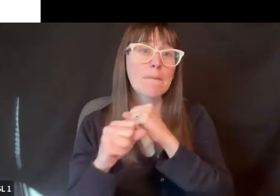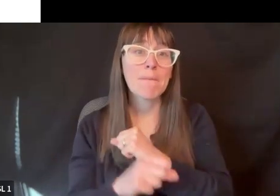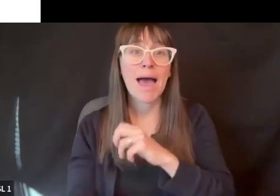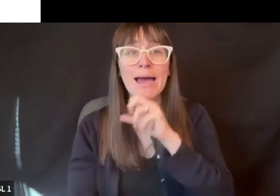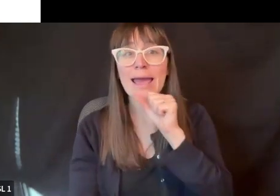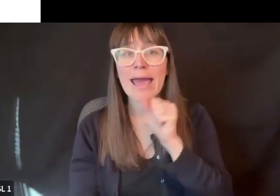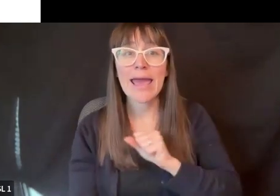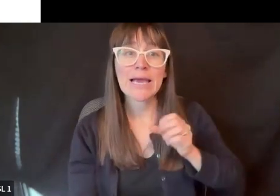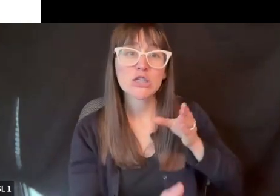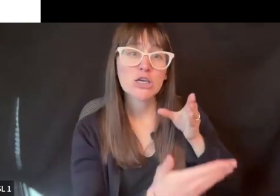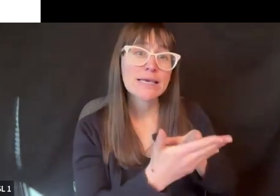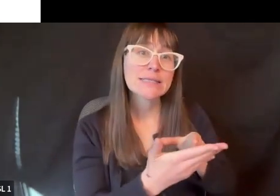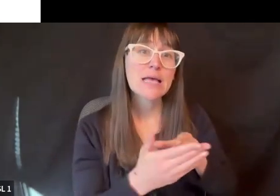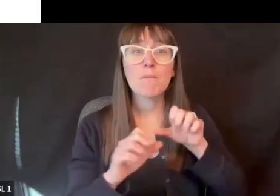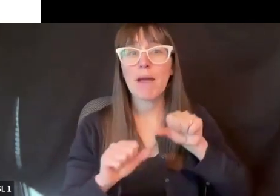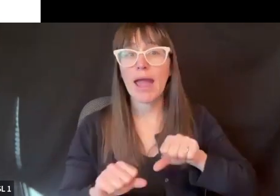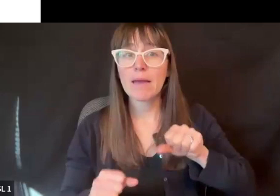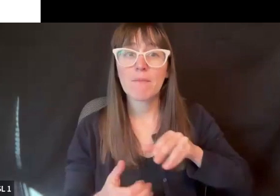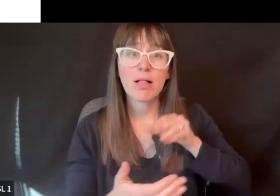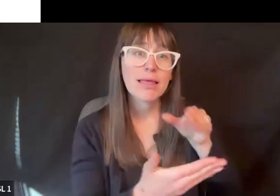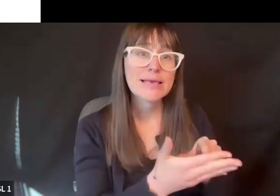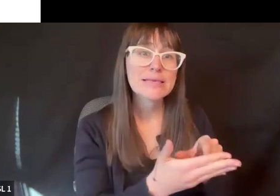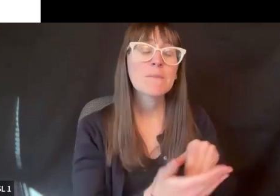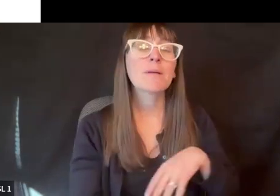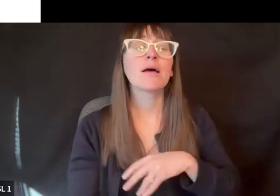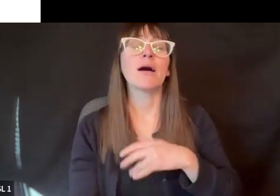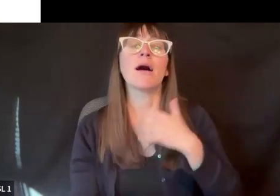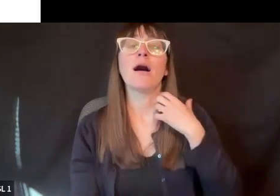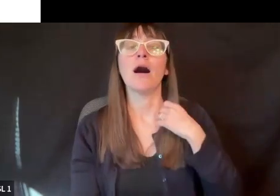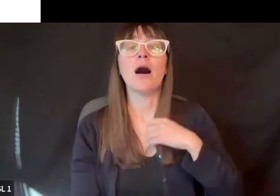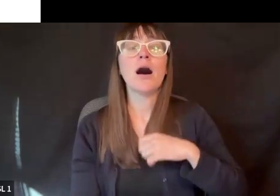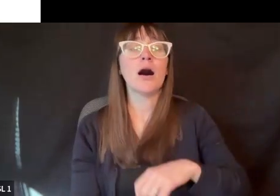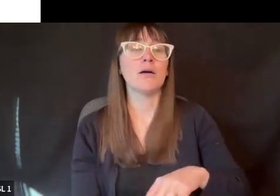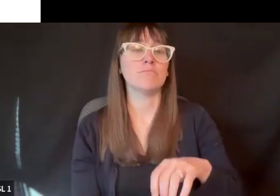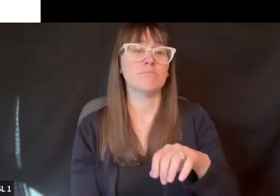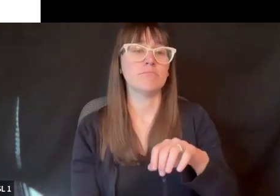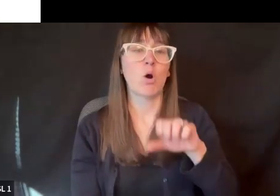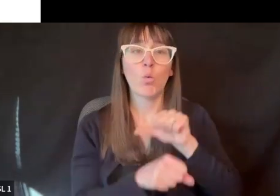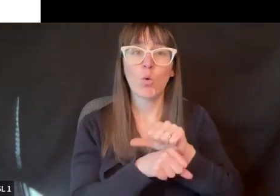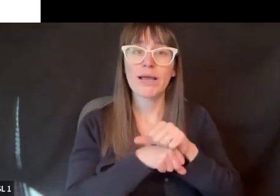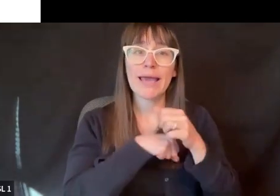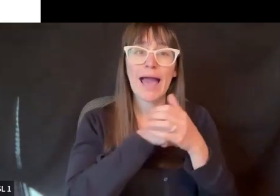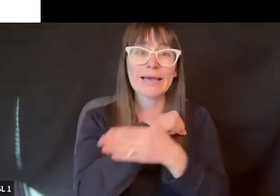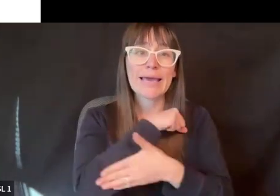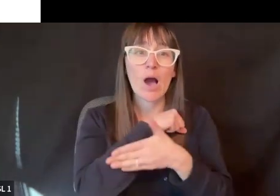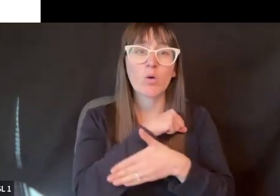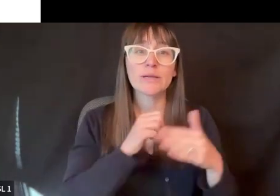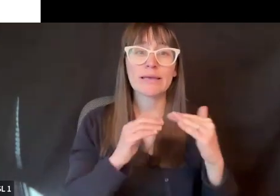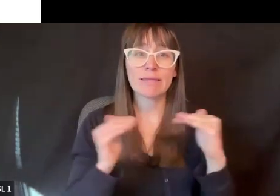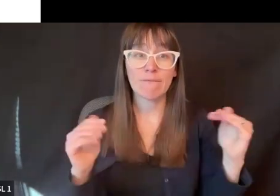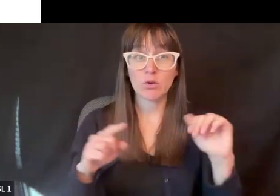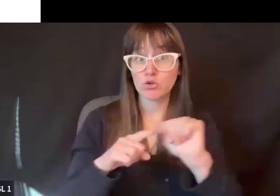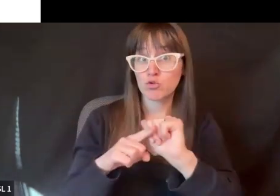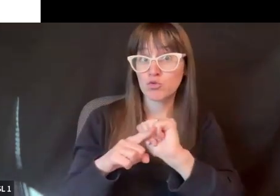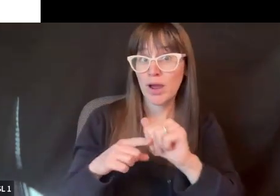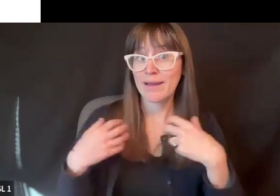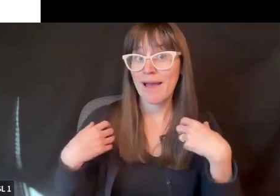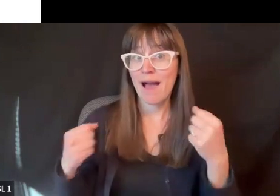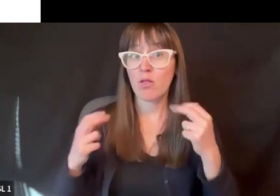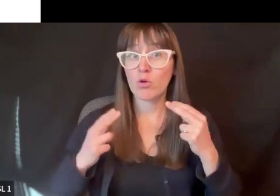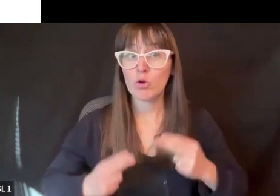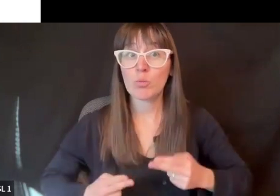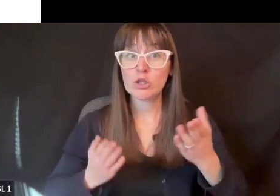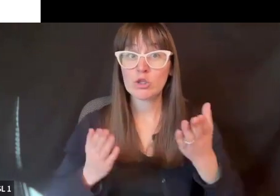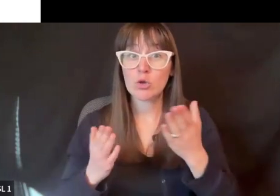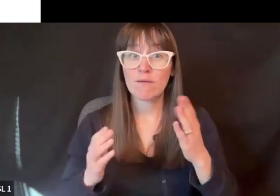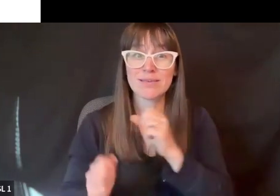To combating ageism and ableism, working at the county level to train all health and human service staff